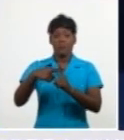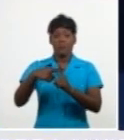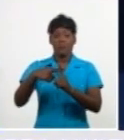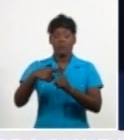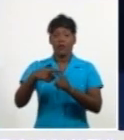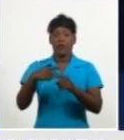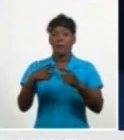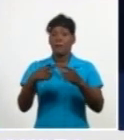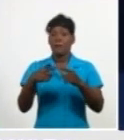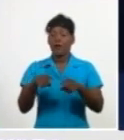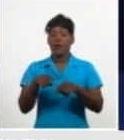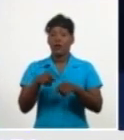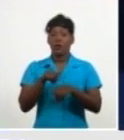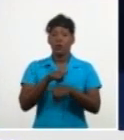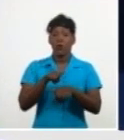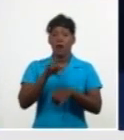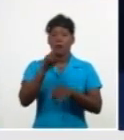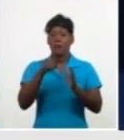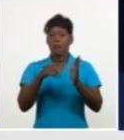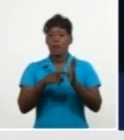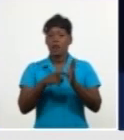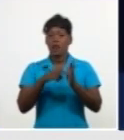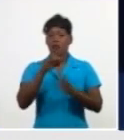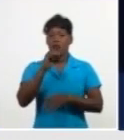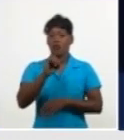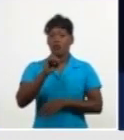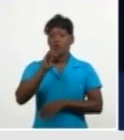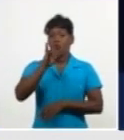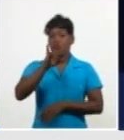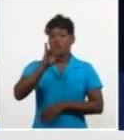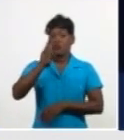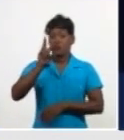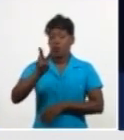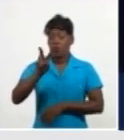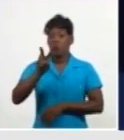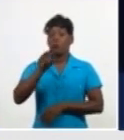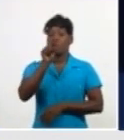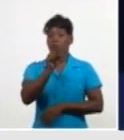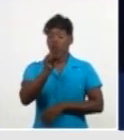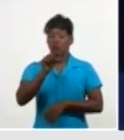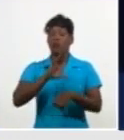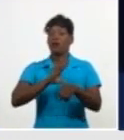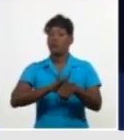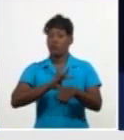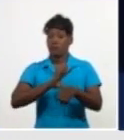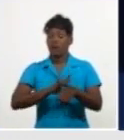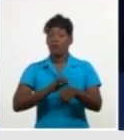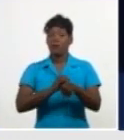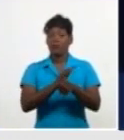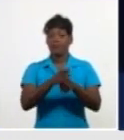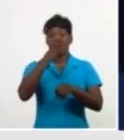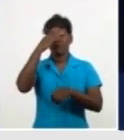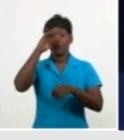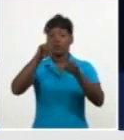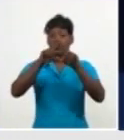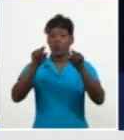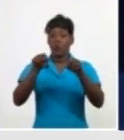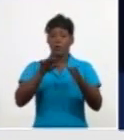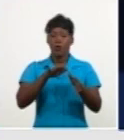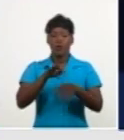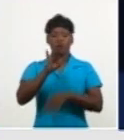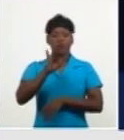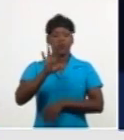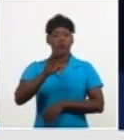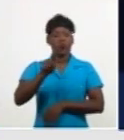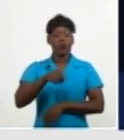1,902 patients diagnosed with COVID in our country, 85.2%,